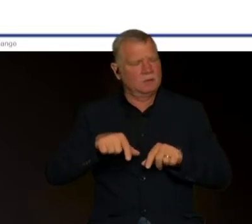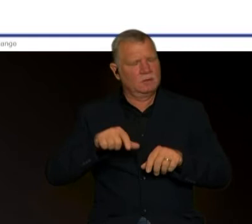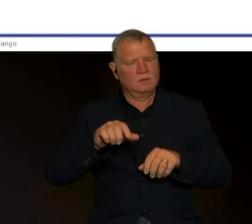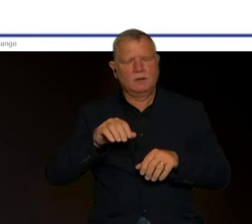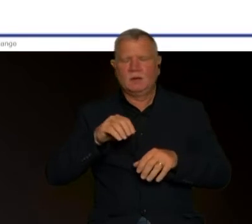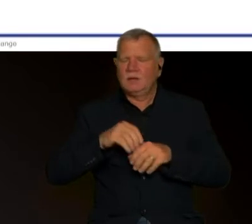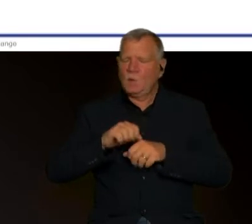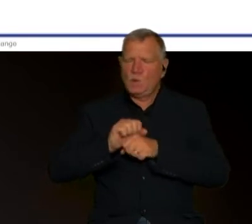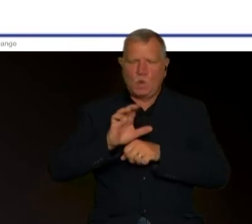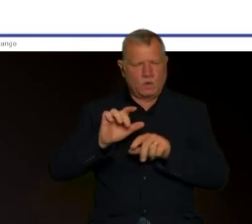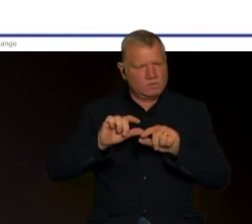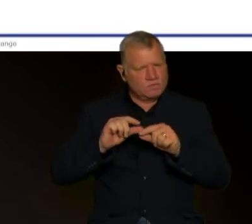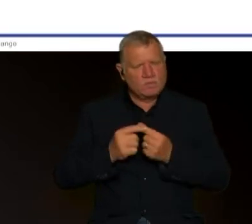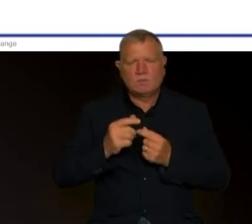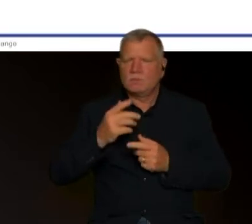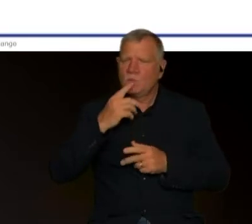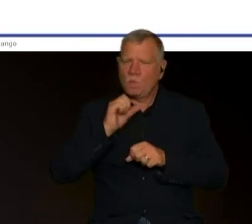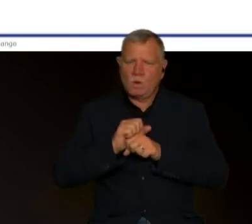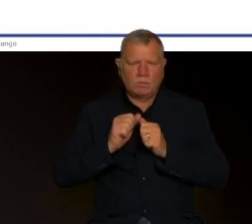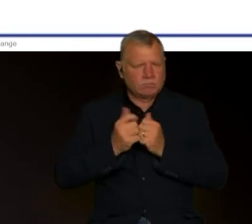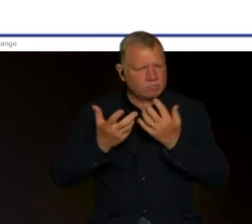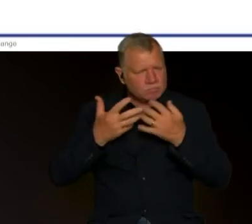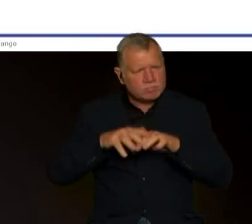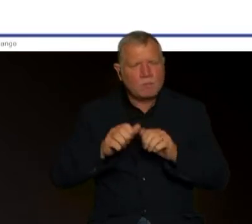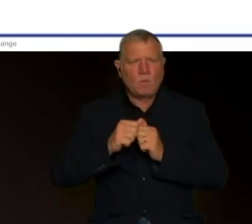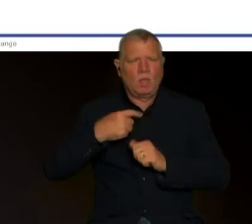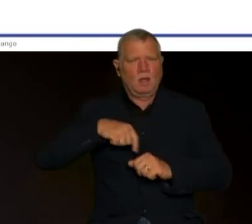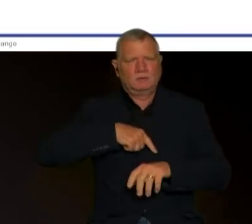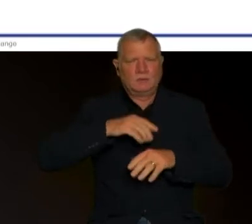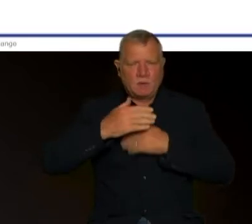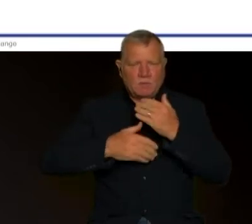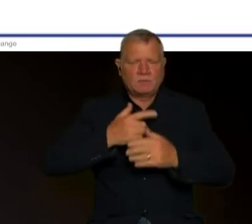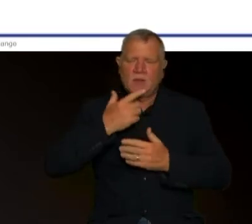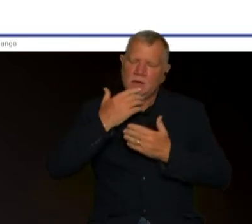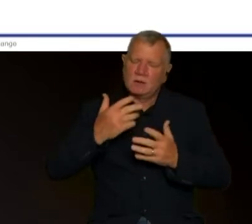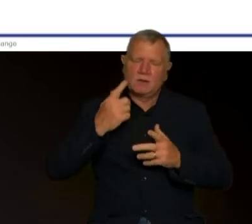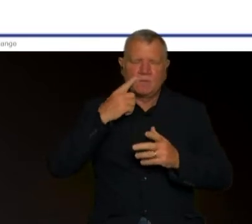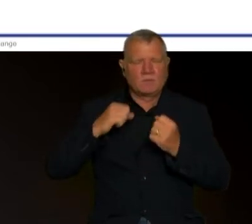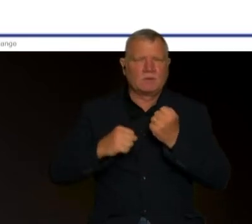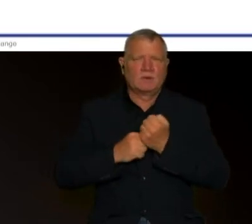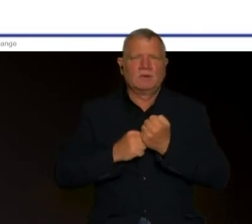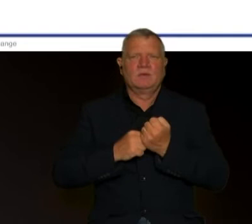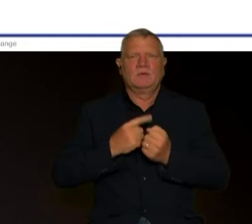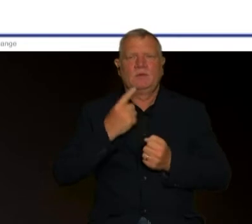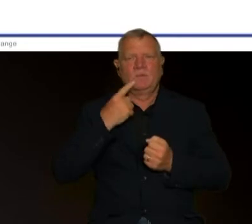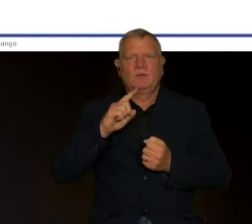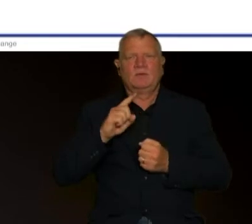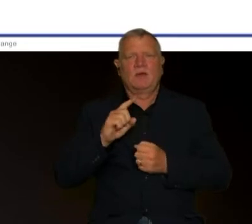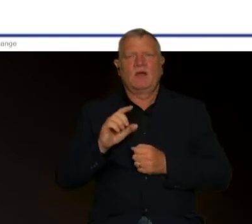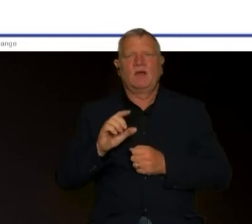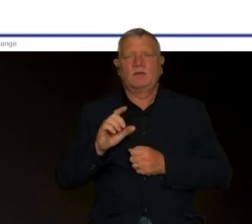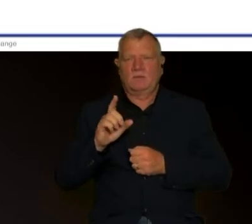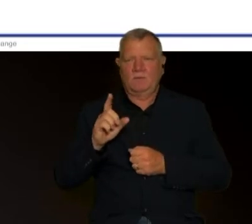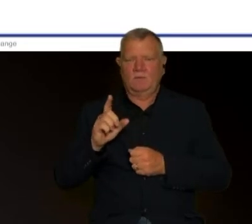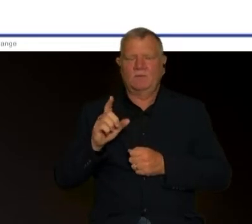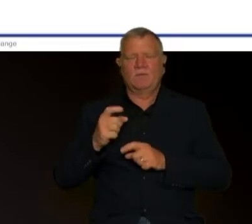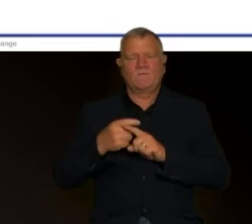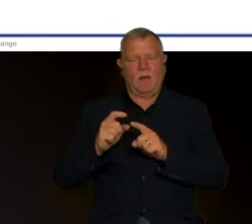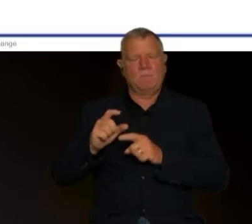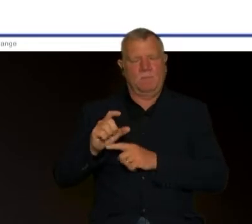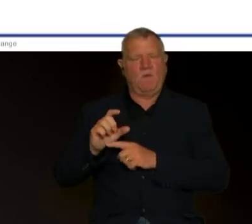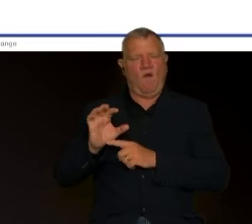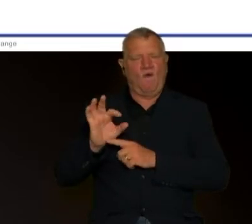the governor and Yamil have been essential in this, and they've been working with us in this entire process. And I really appreciate the